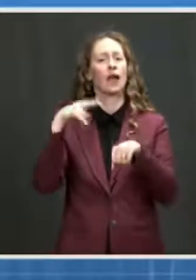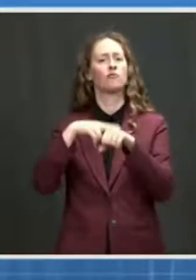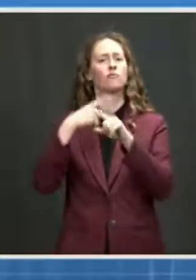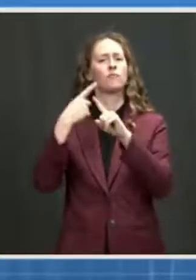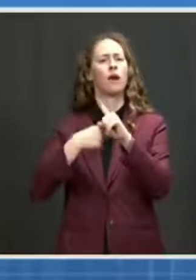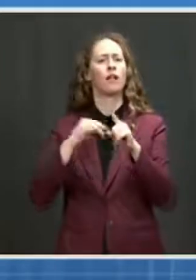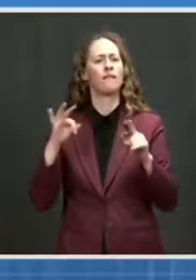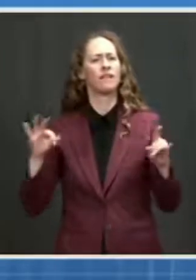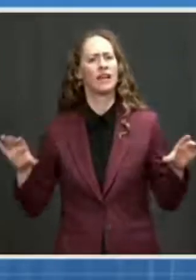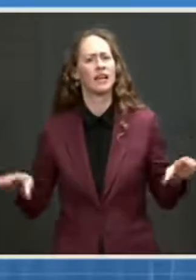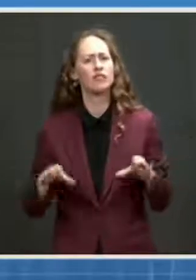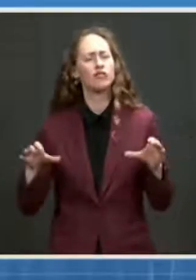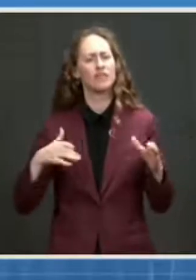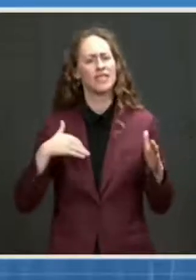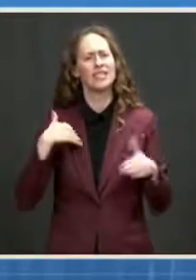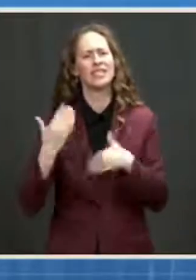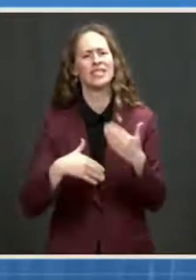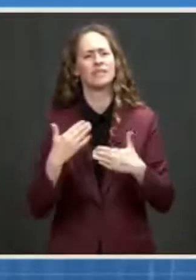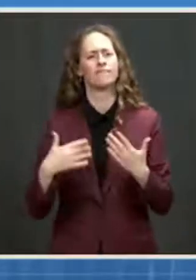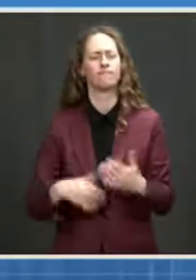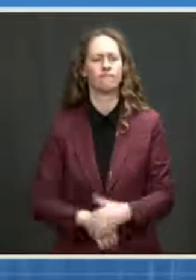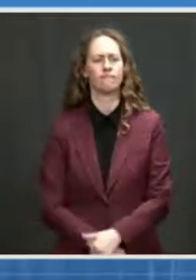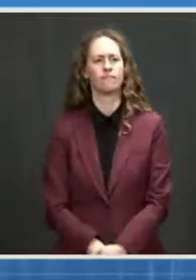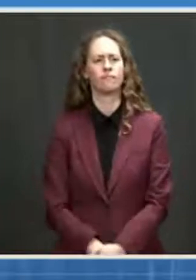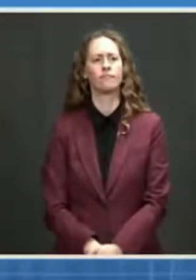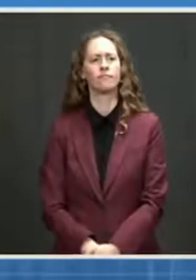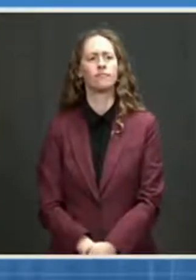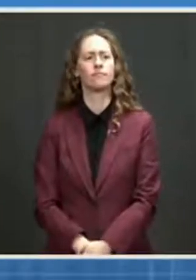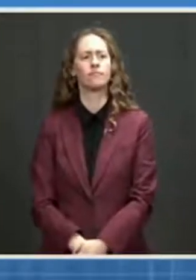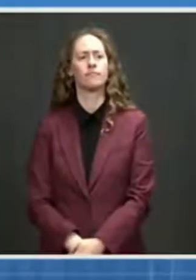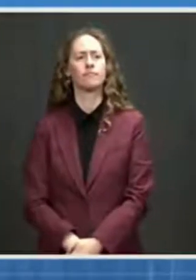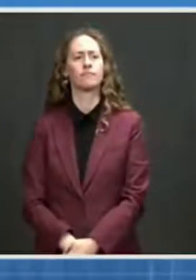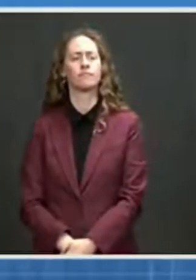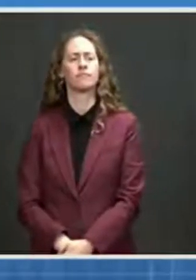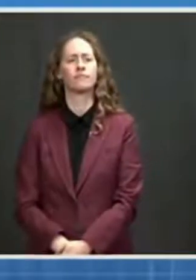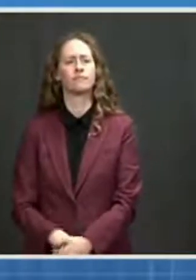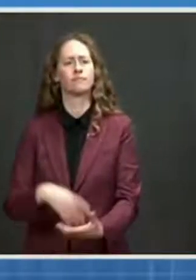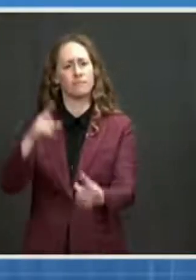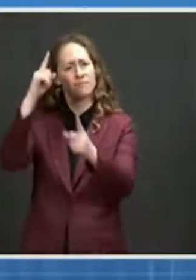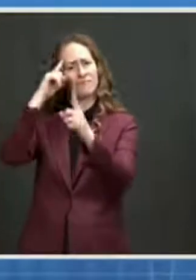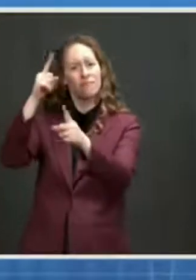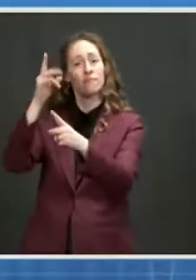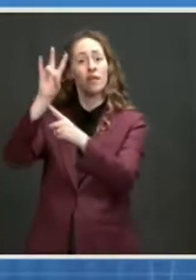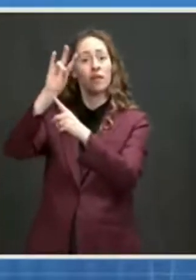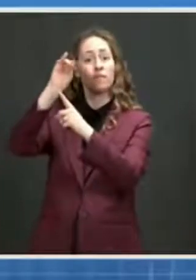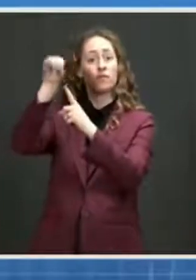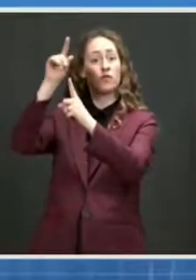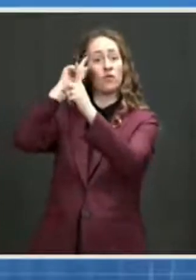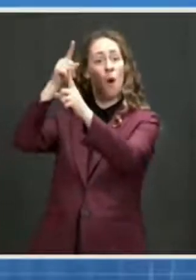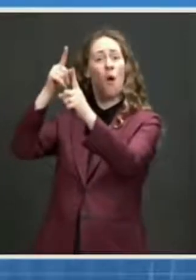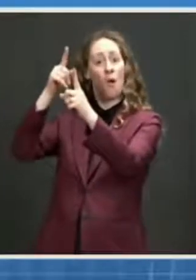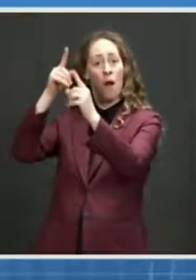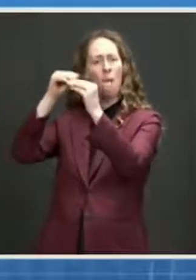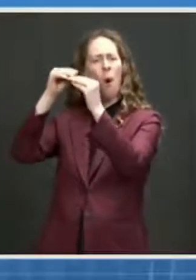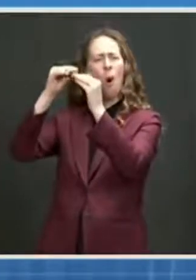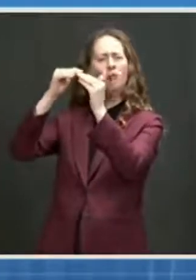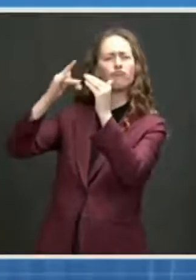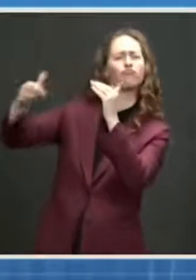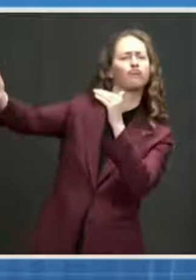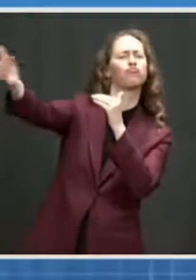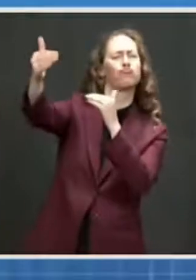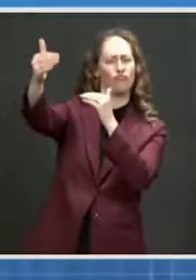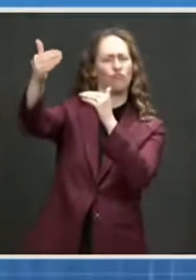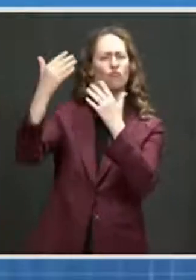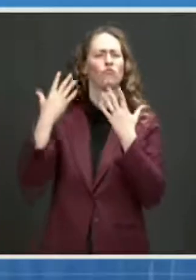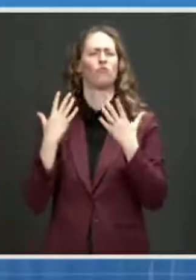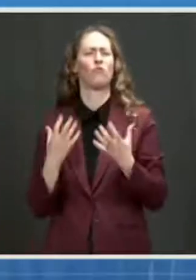get to and above the goal of 70% of the adult population receiving at least 1 dose by the 4th